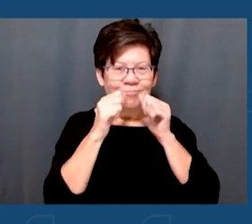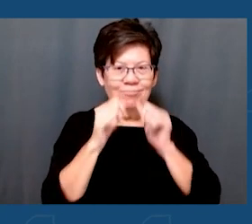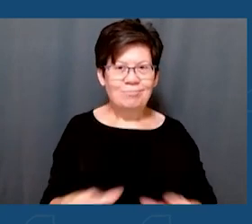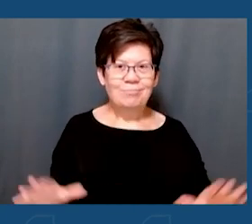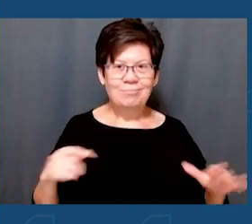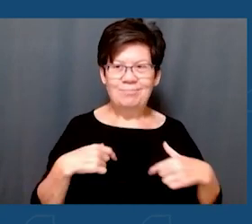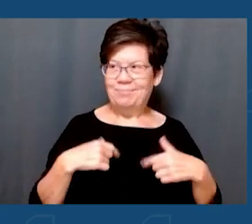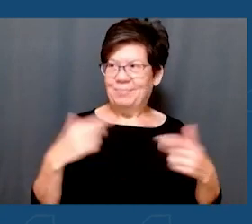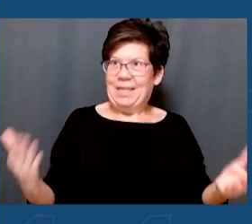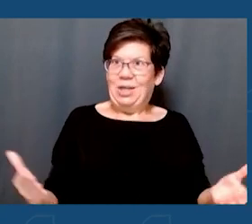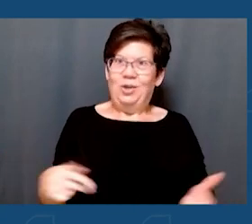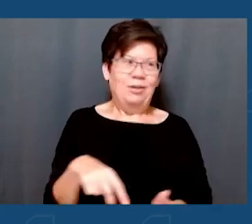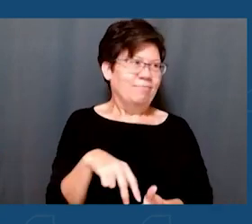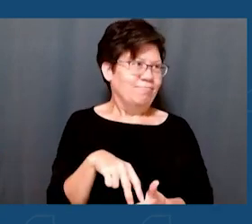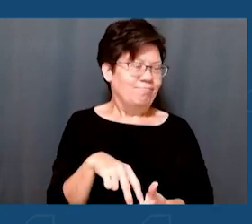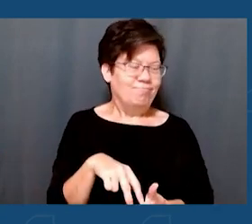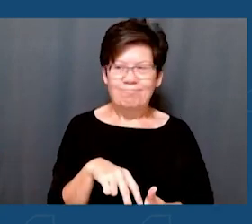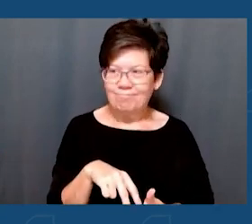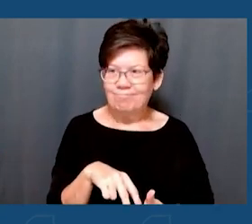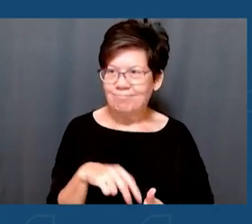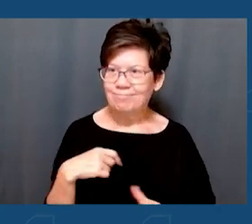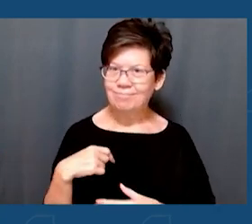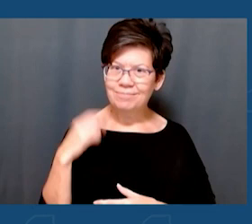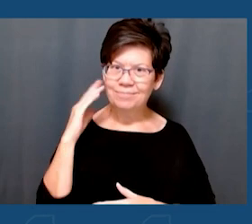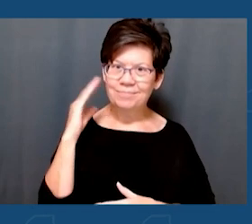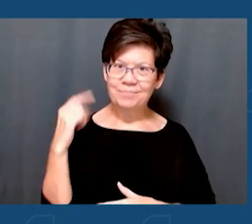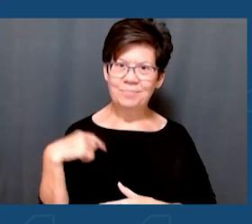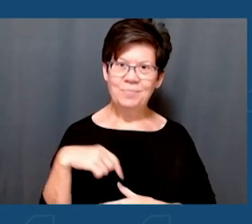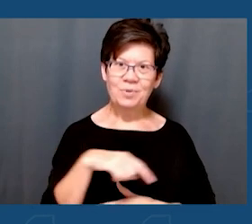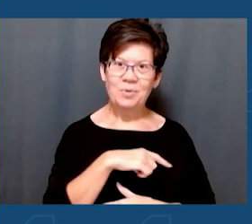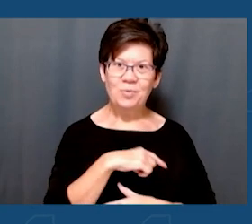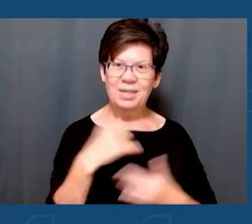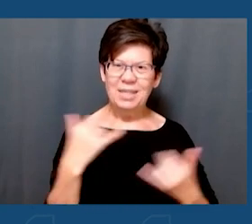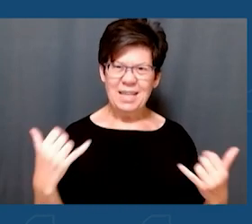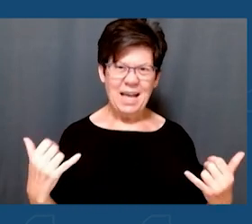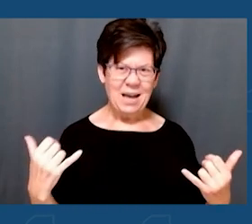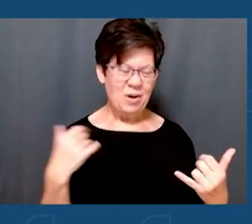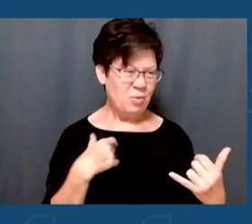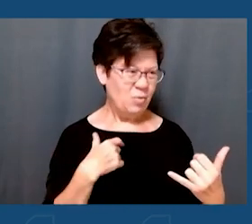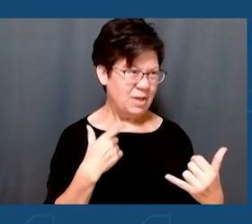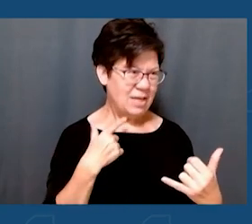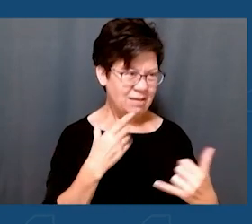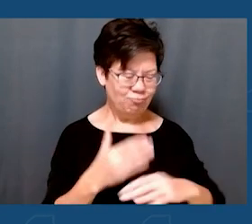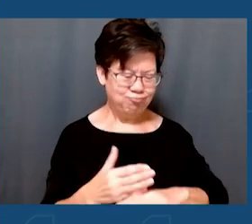here, to know that we are better together.